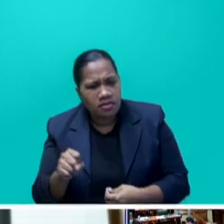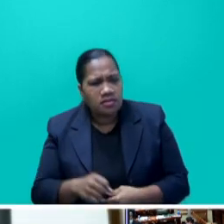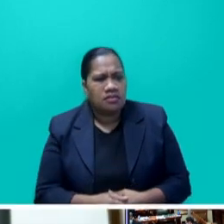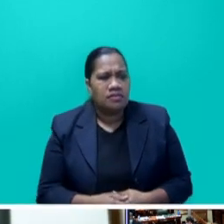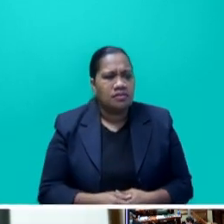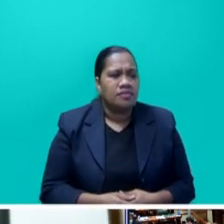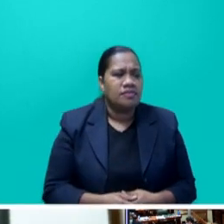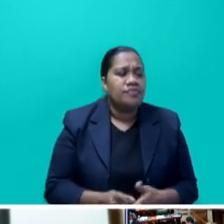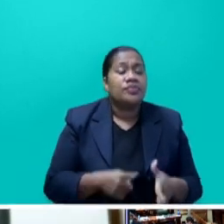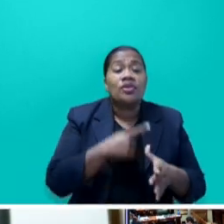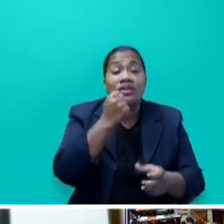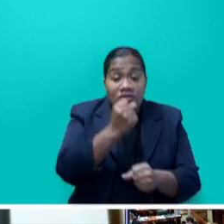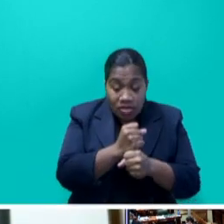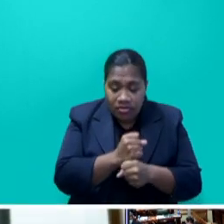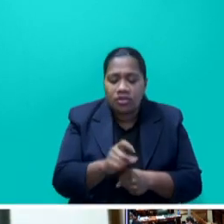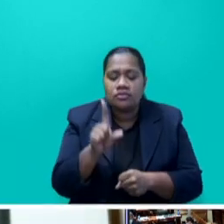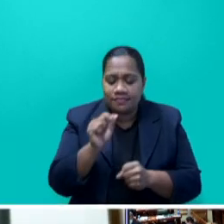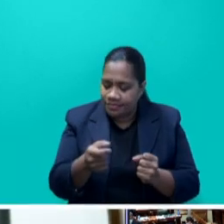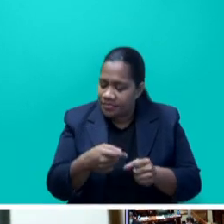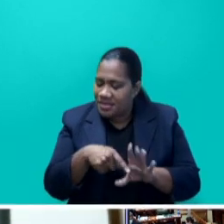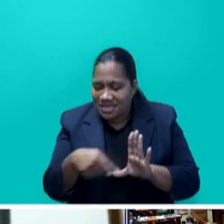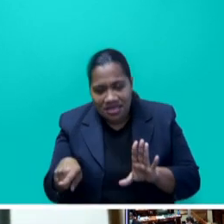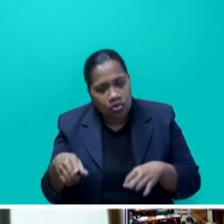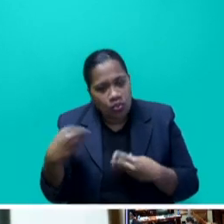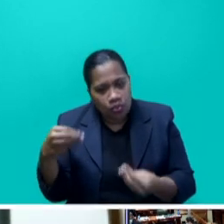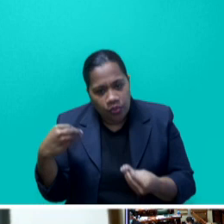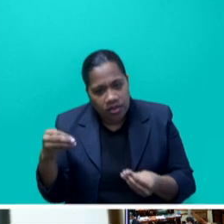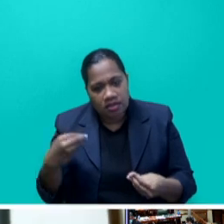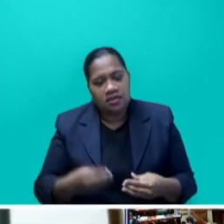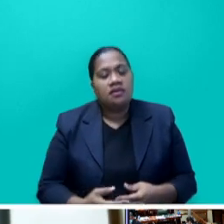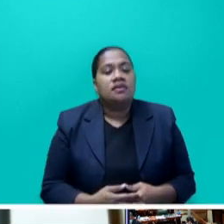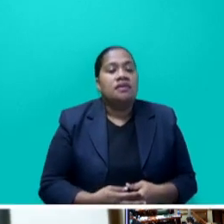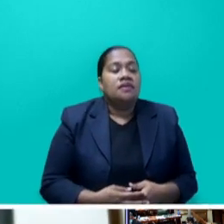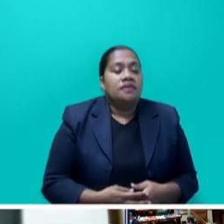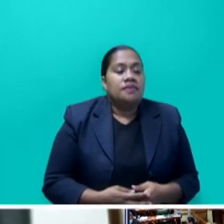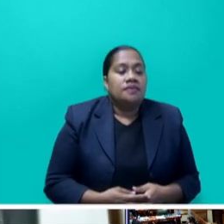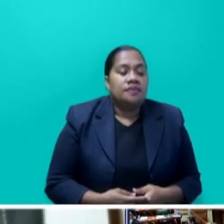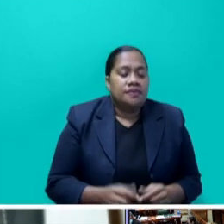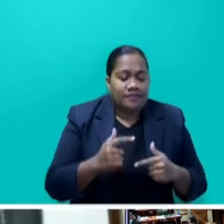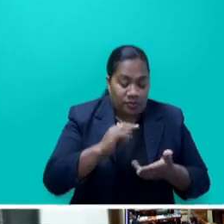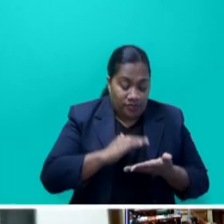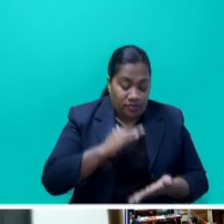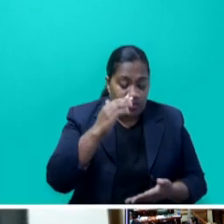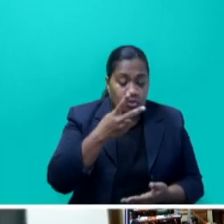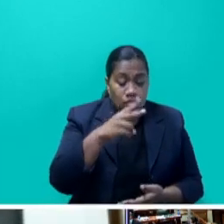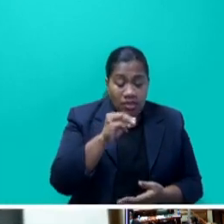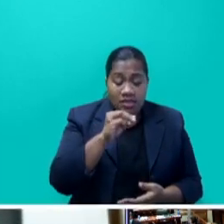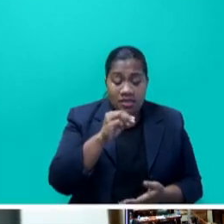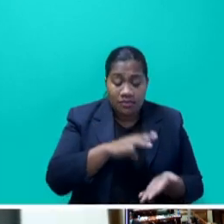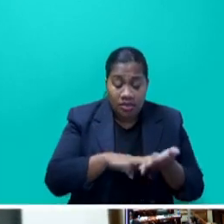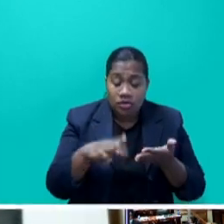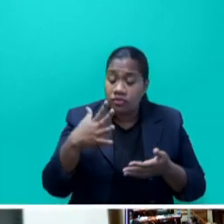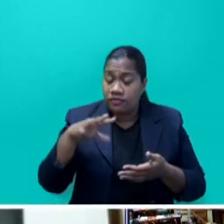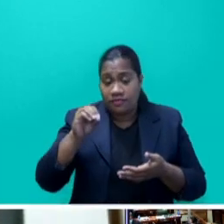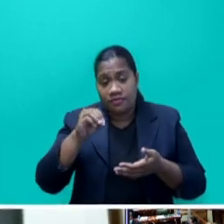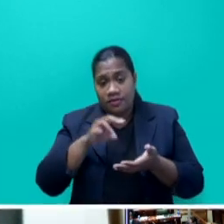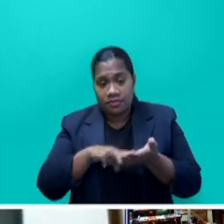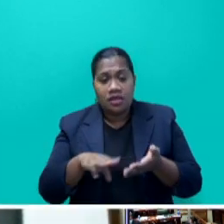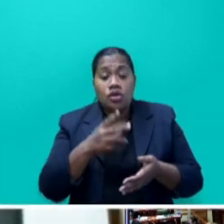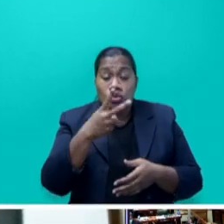audit. The overdraft limit has been increased from 20 million to 50 million. It was 20 million back in